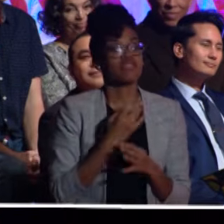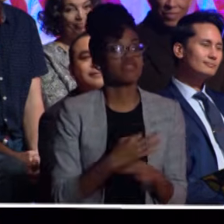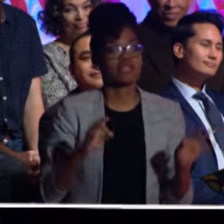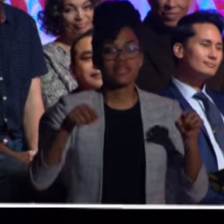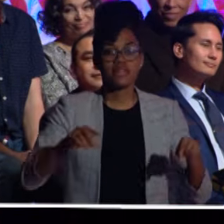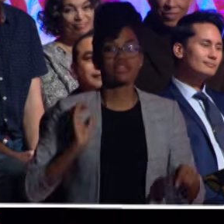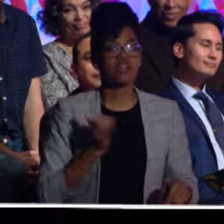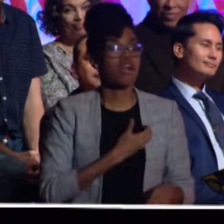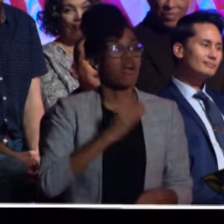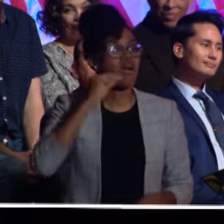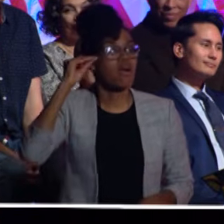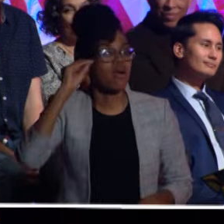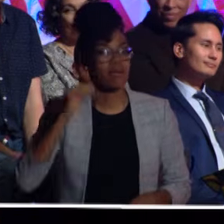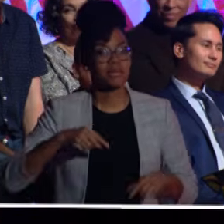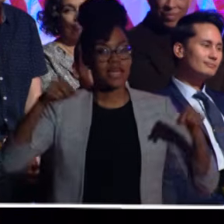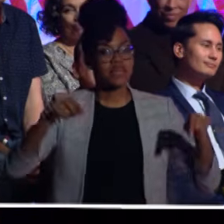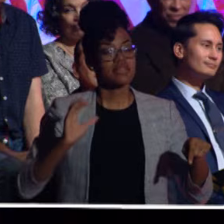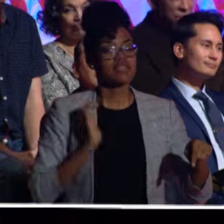Thank you.